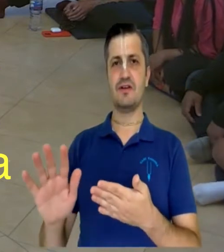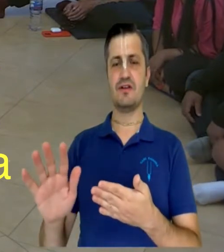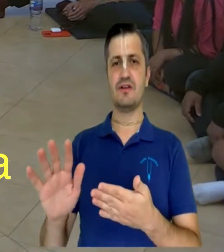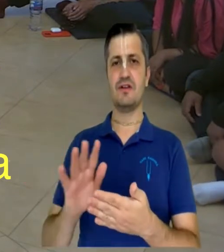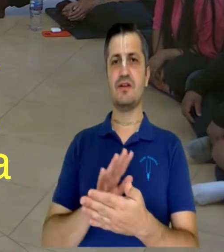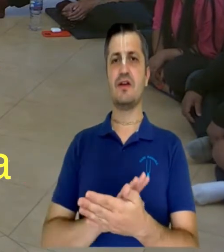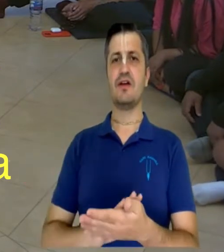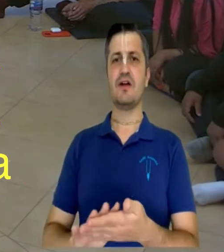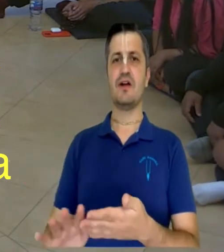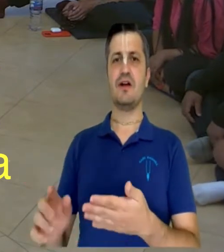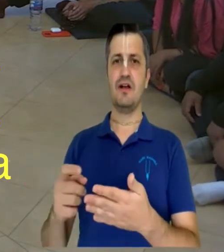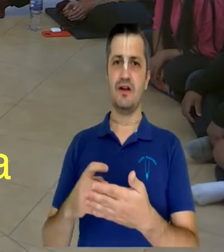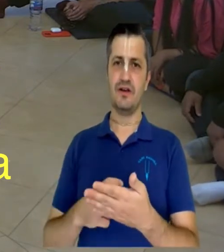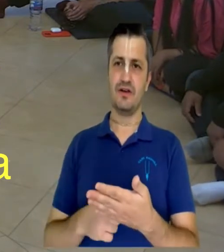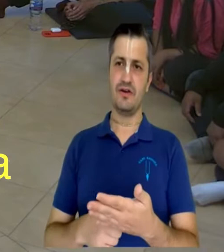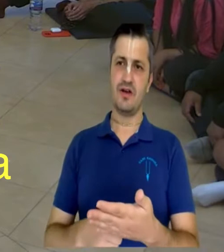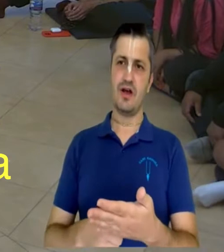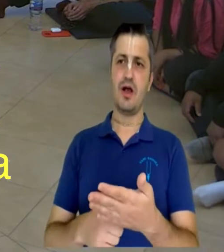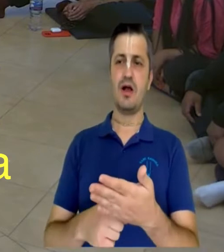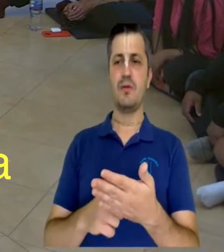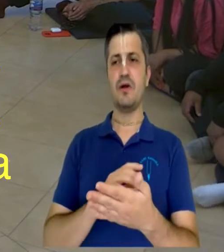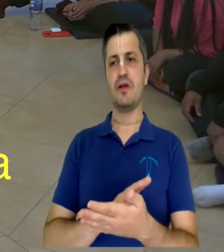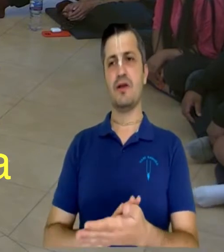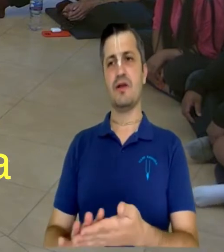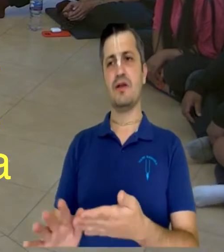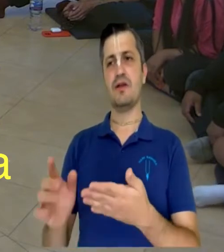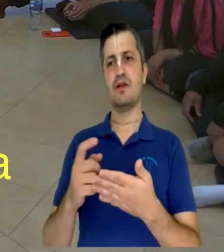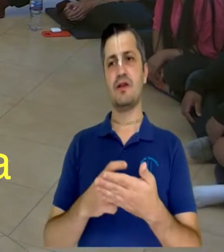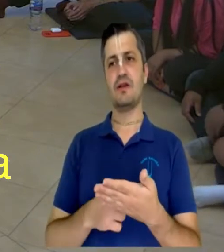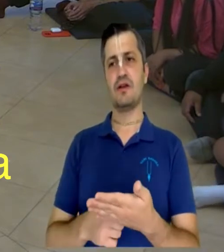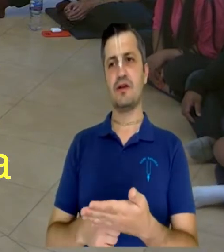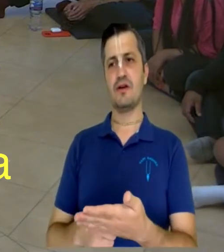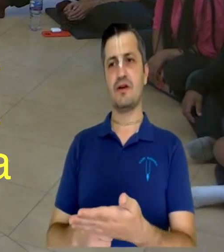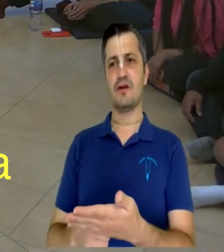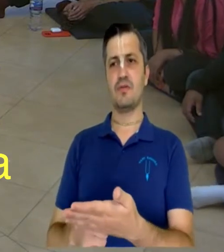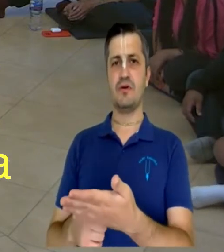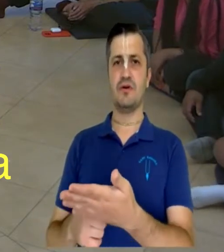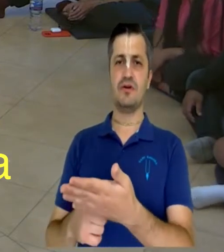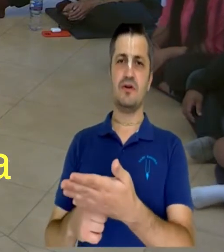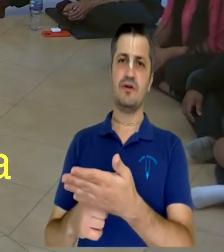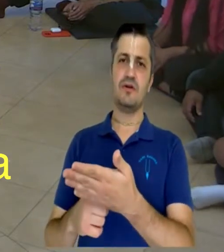Hare, Hare Rama, Hare Rama,